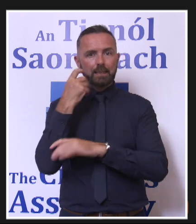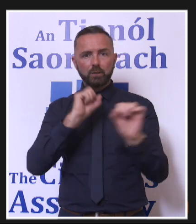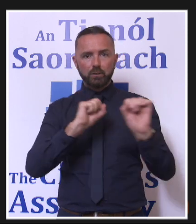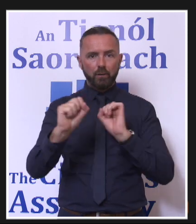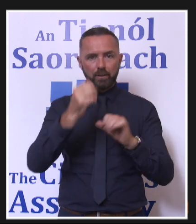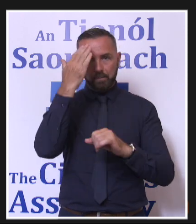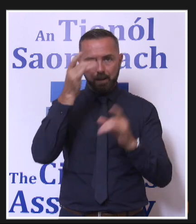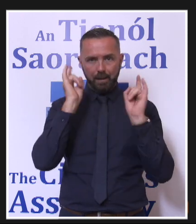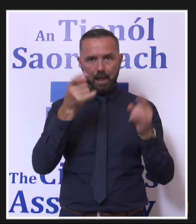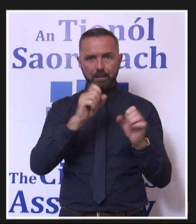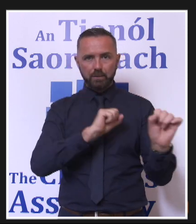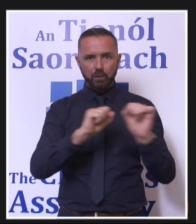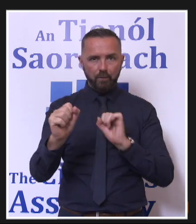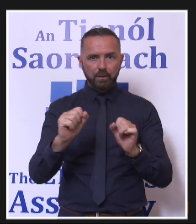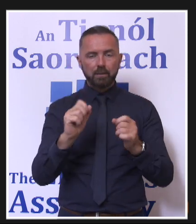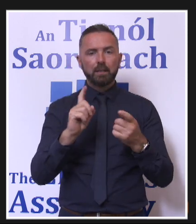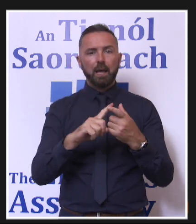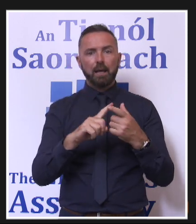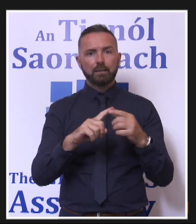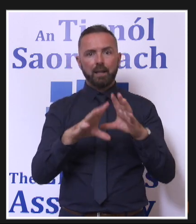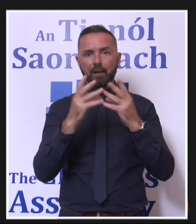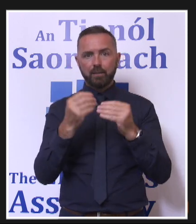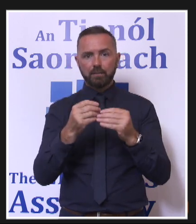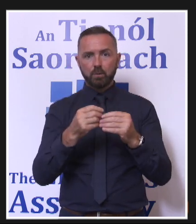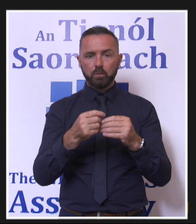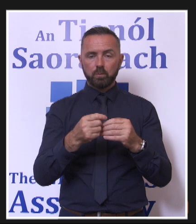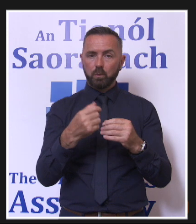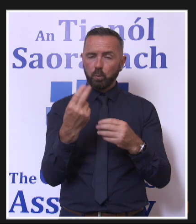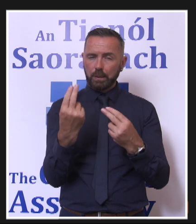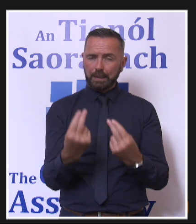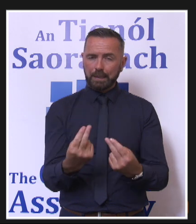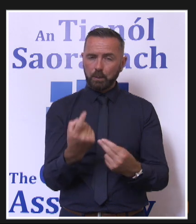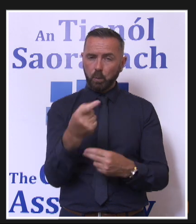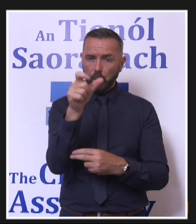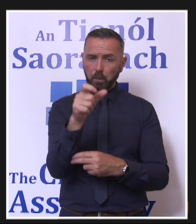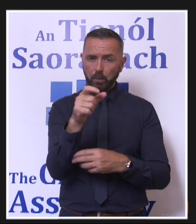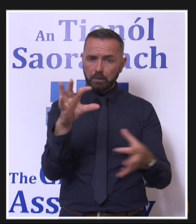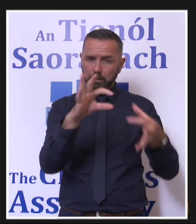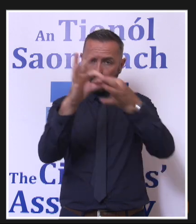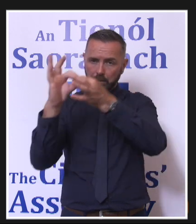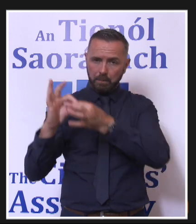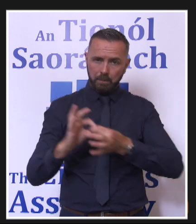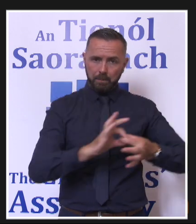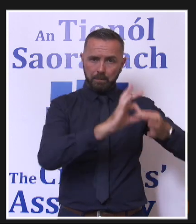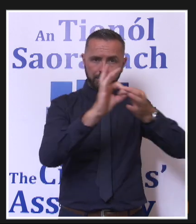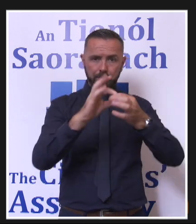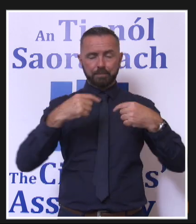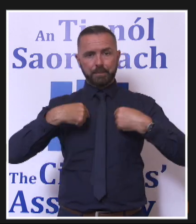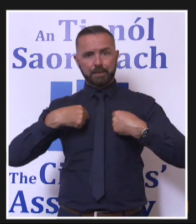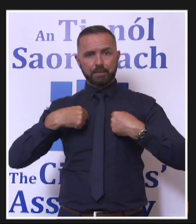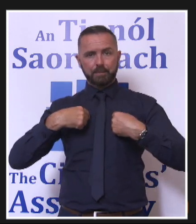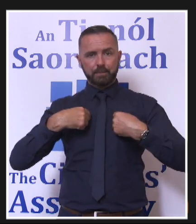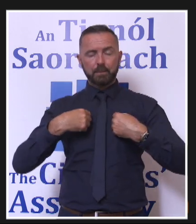somebody's got to join those dots, and that's me. And I've hopefully been able to do that. So we've made a real difference. It's